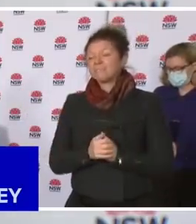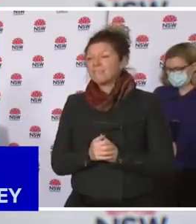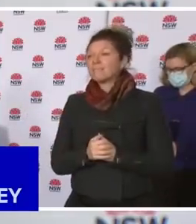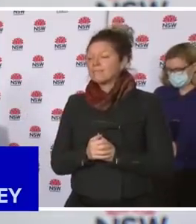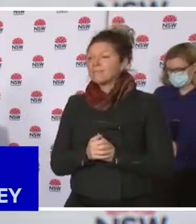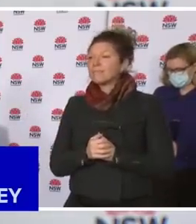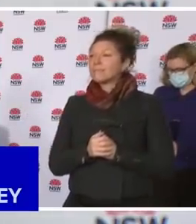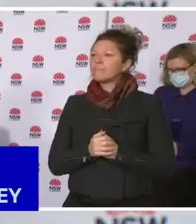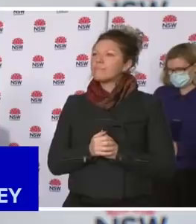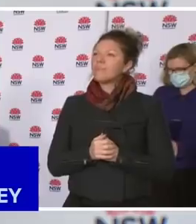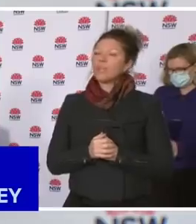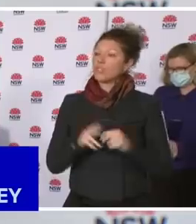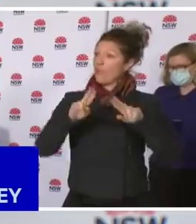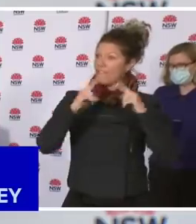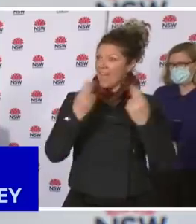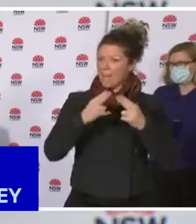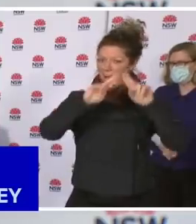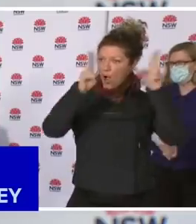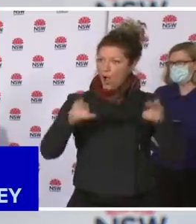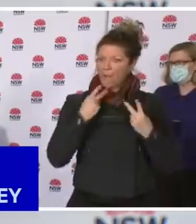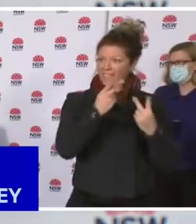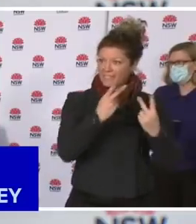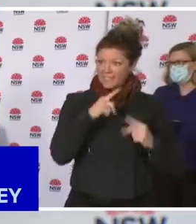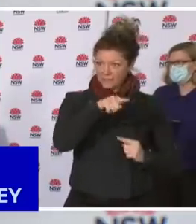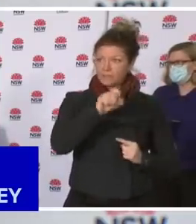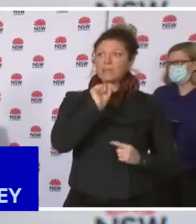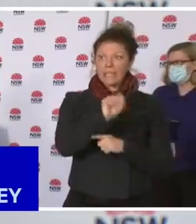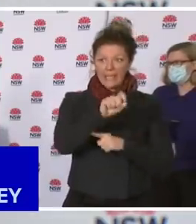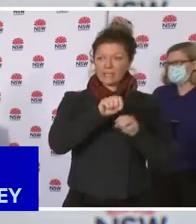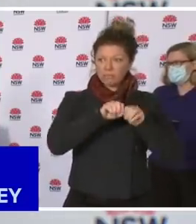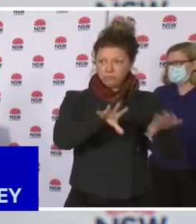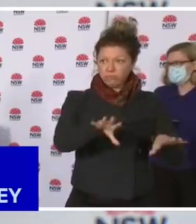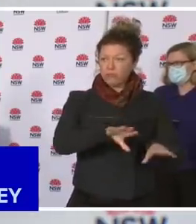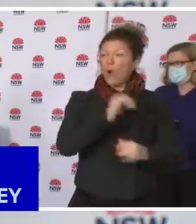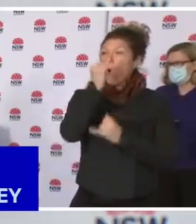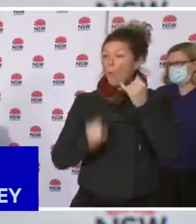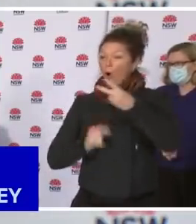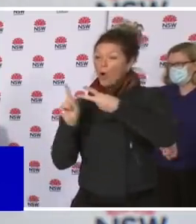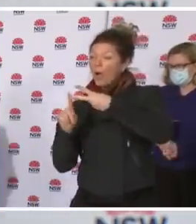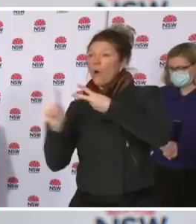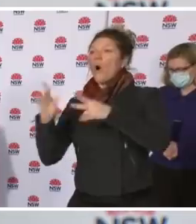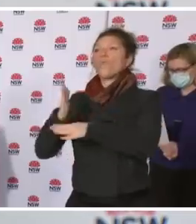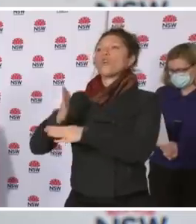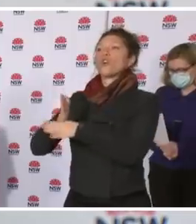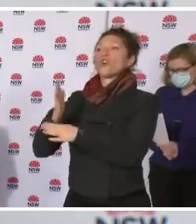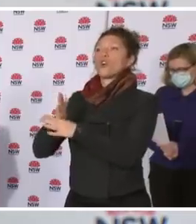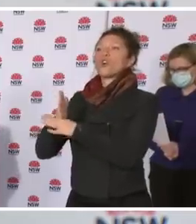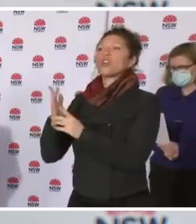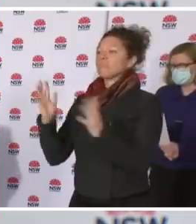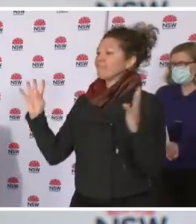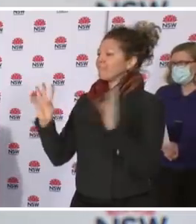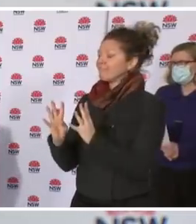in workplaces. That's why we've put those rules around workplaces in particular. That's why we've had to ask some businesses to down